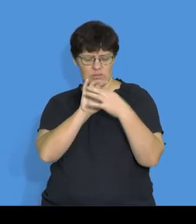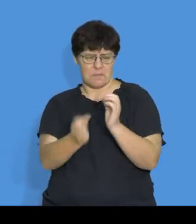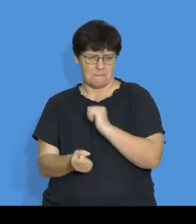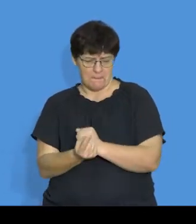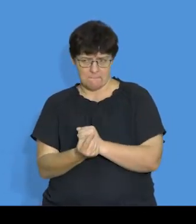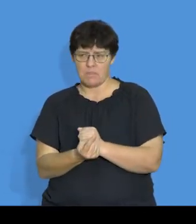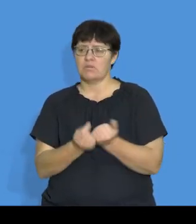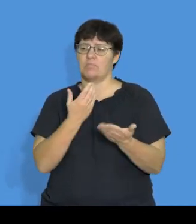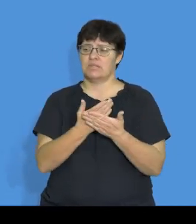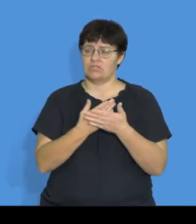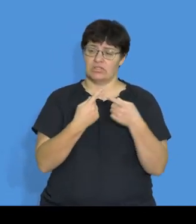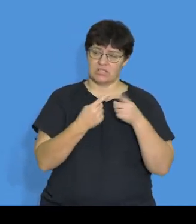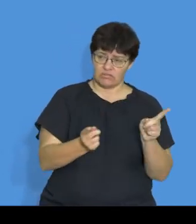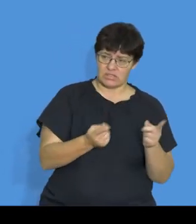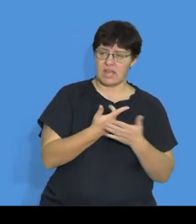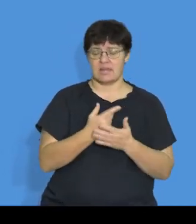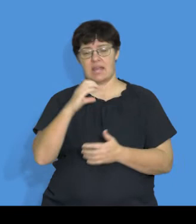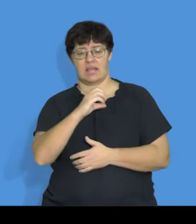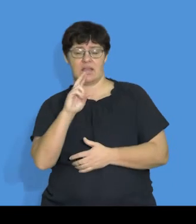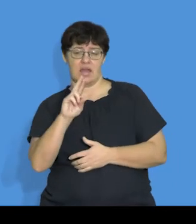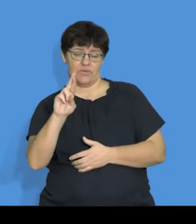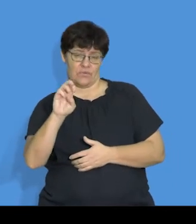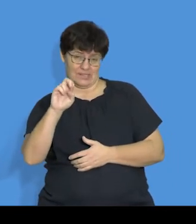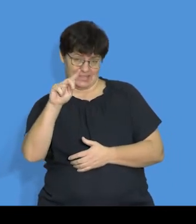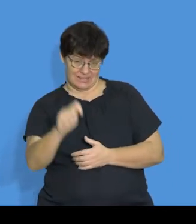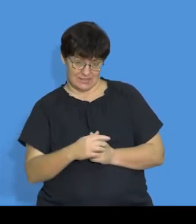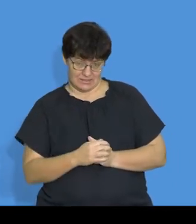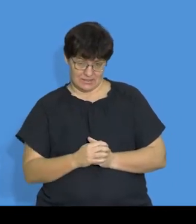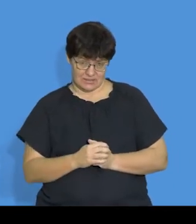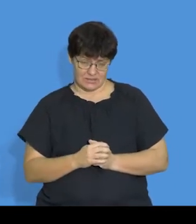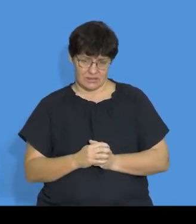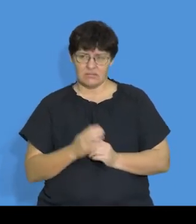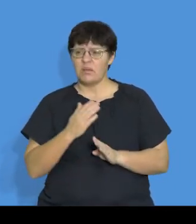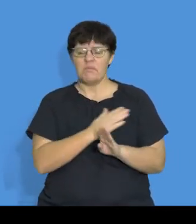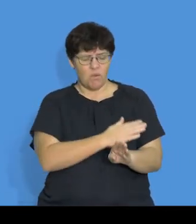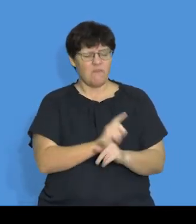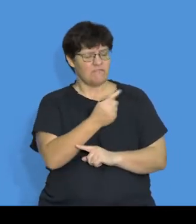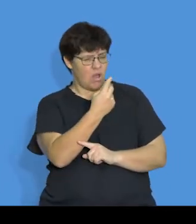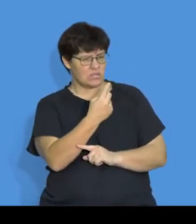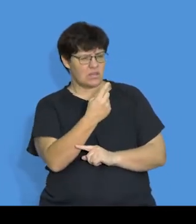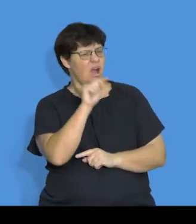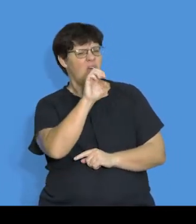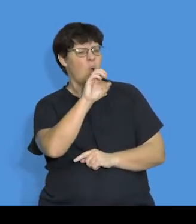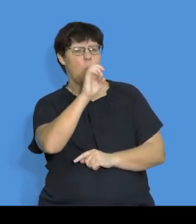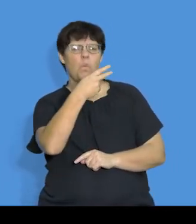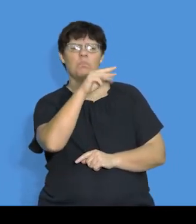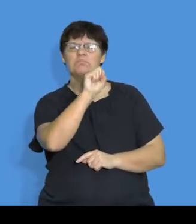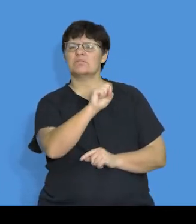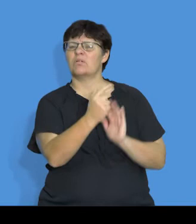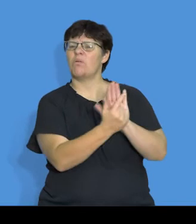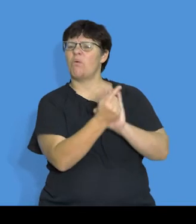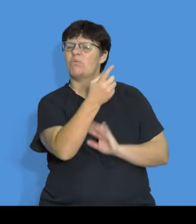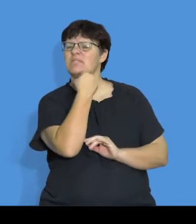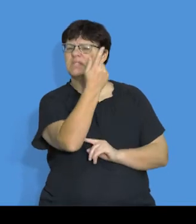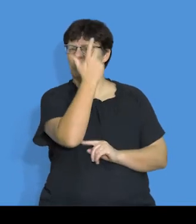between potential difference and current. But before we do that, let's remind ourselves of what the Ohm's law says. Right,